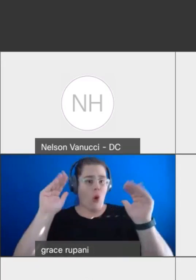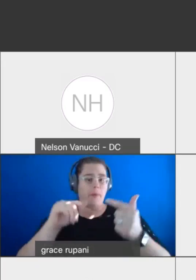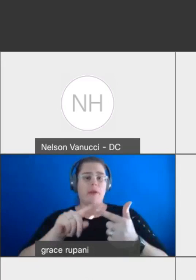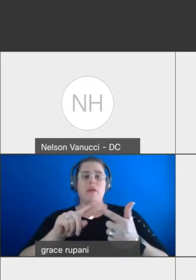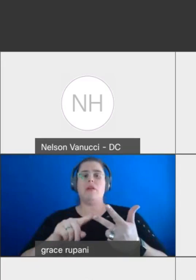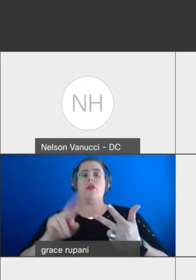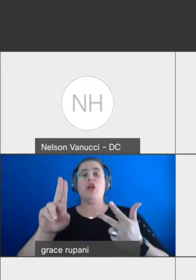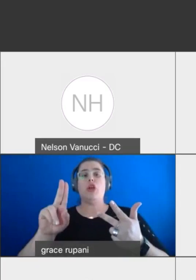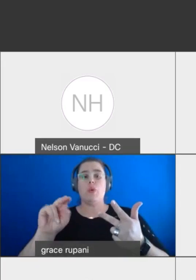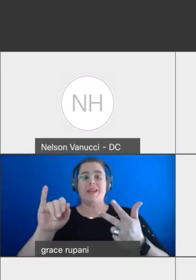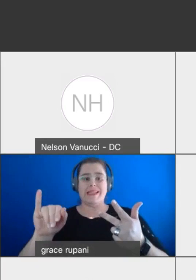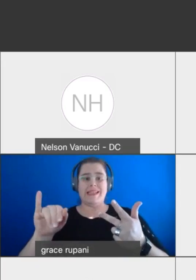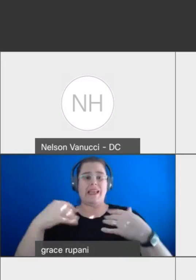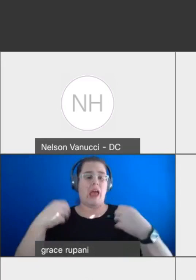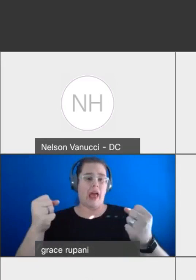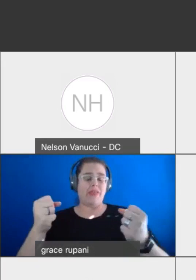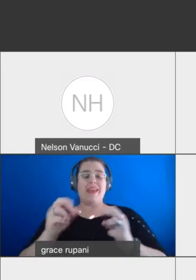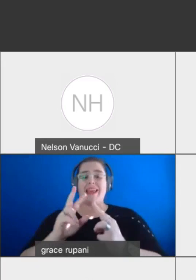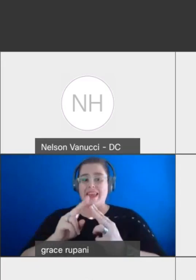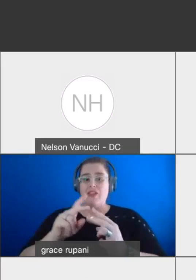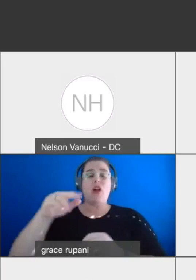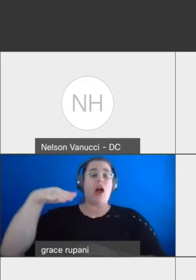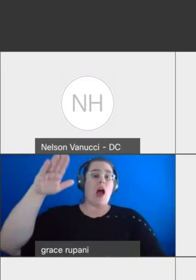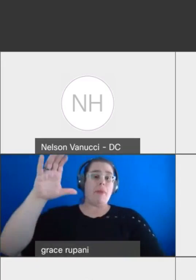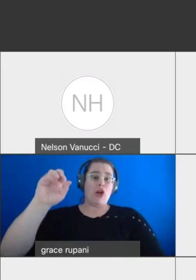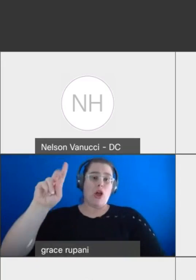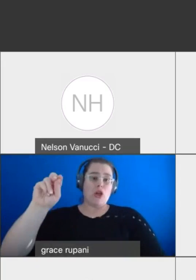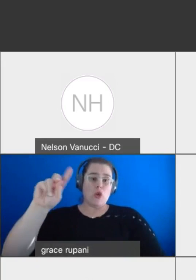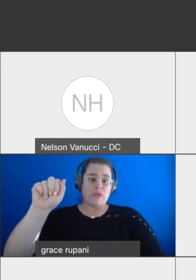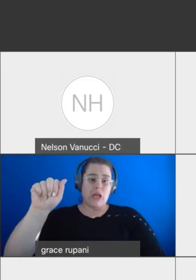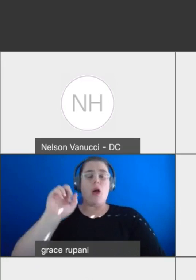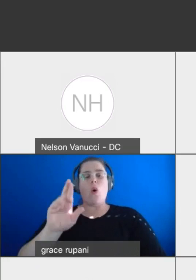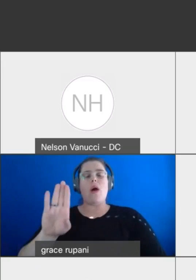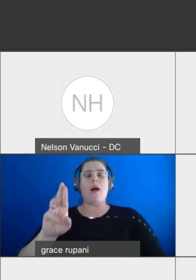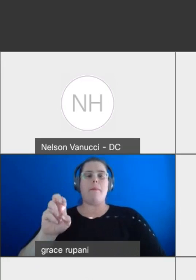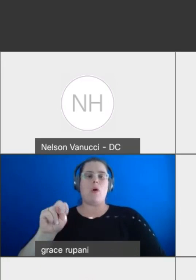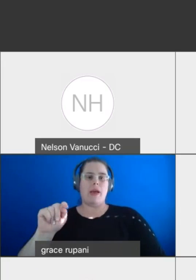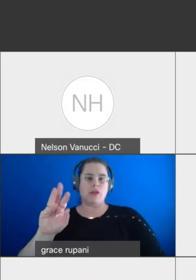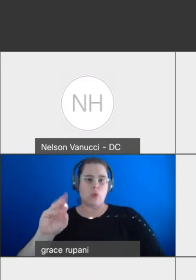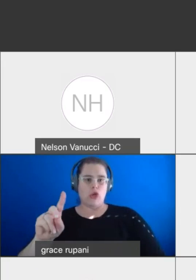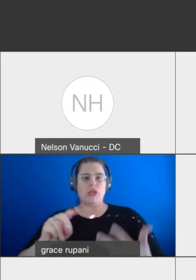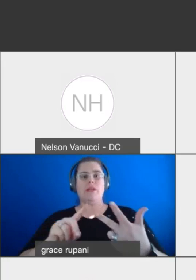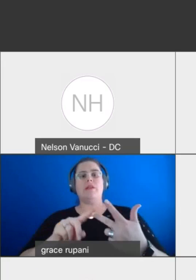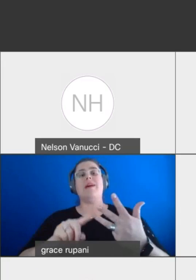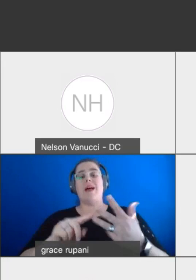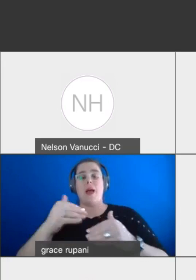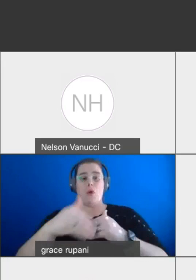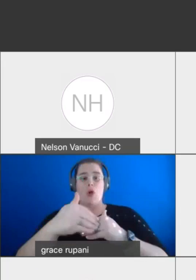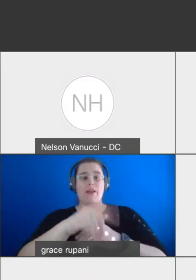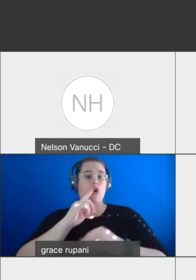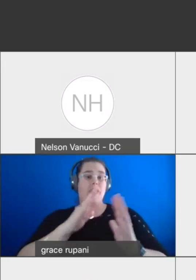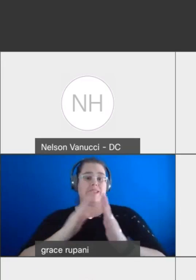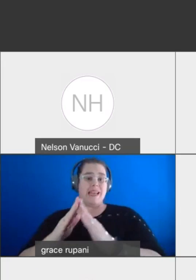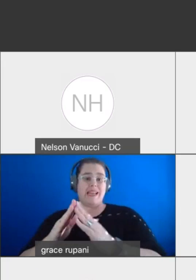Unity Health at either Upper Cardoza or Brentwood, Bread for the City, Clínica del